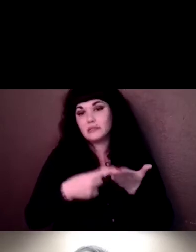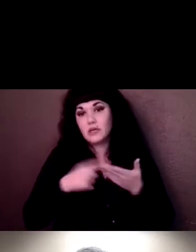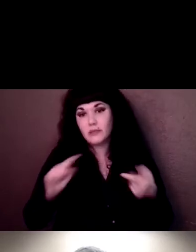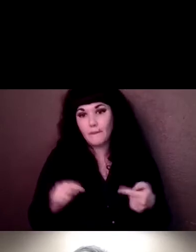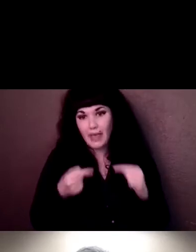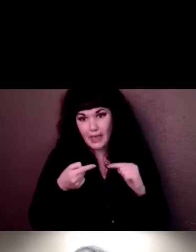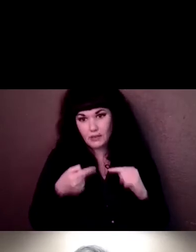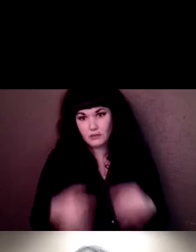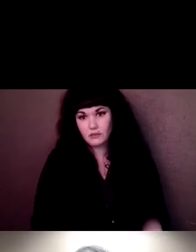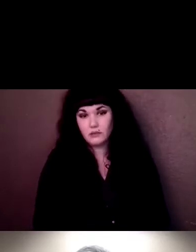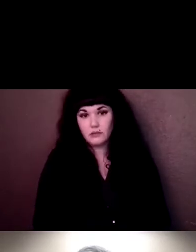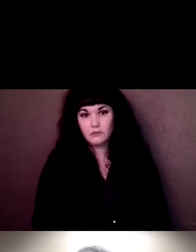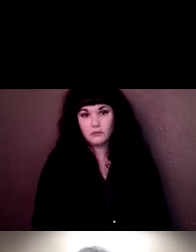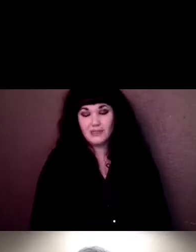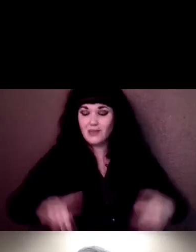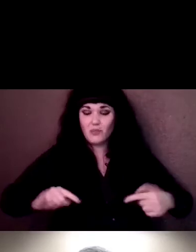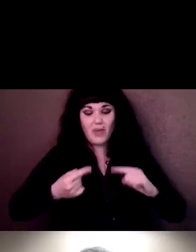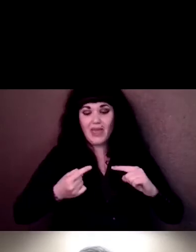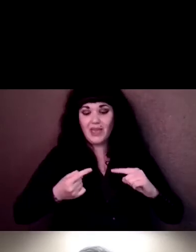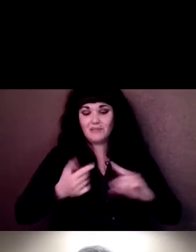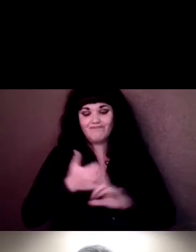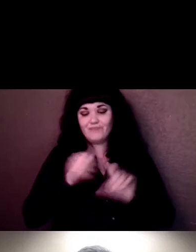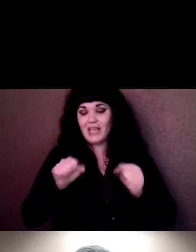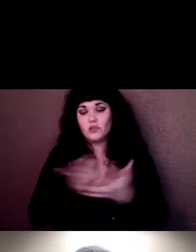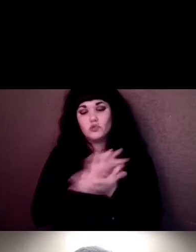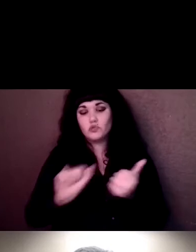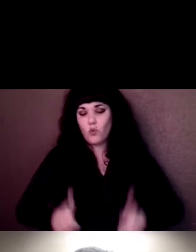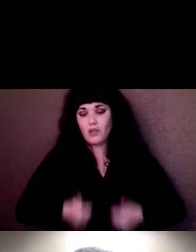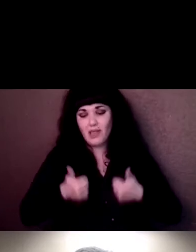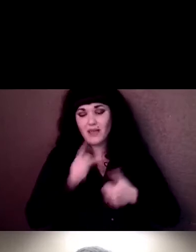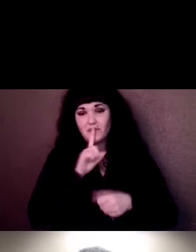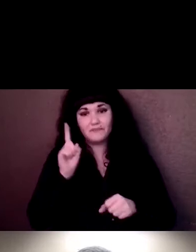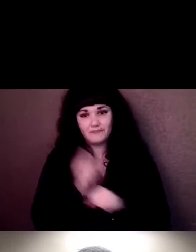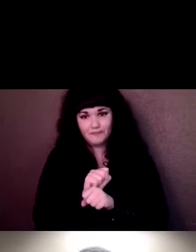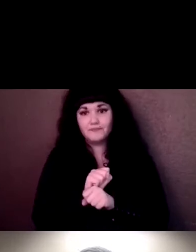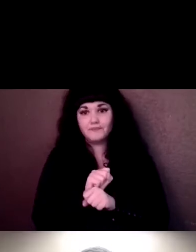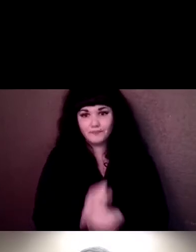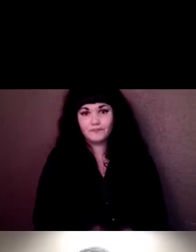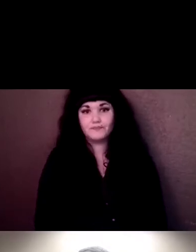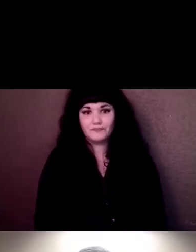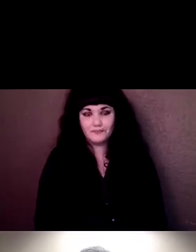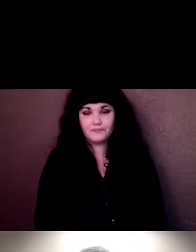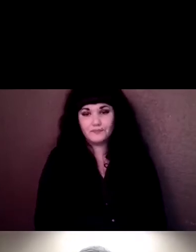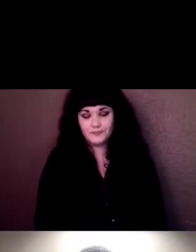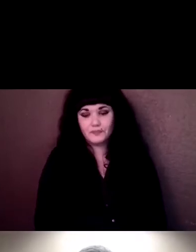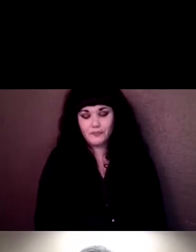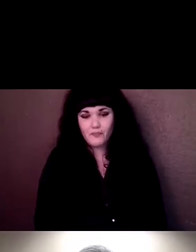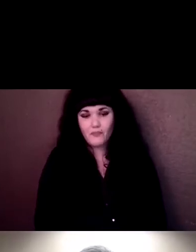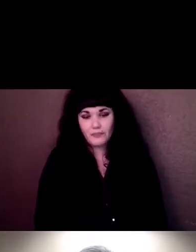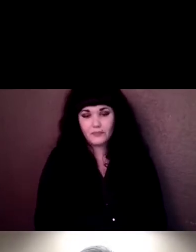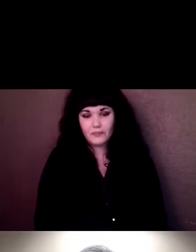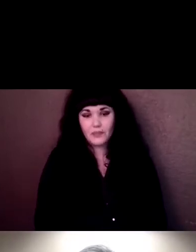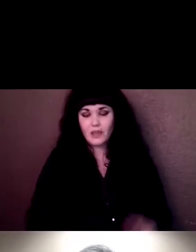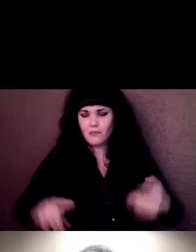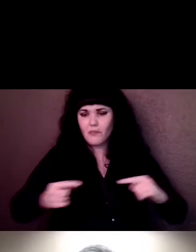Pain can destroy life. That's no doubt about it, because it has an effect on every